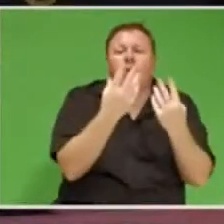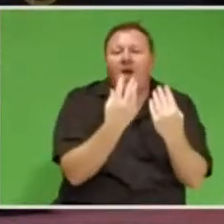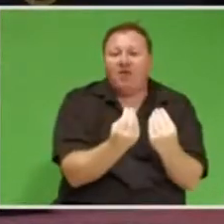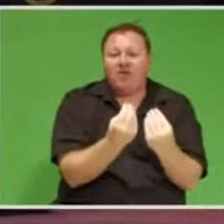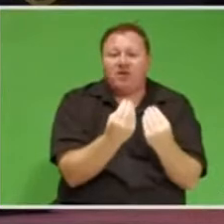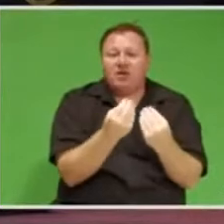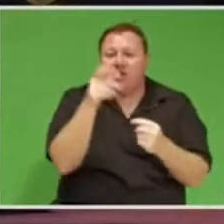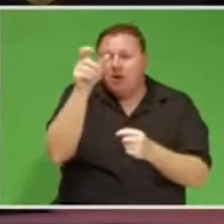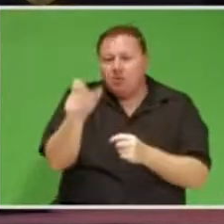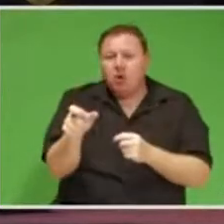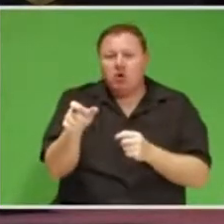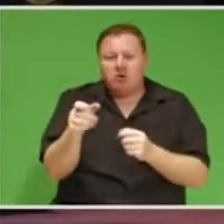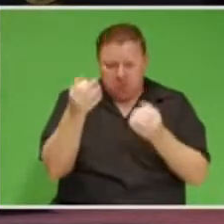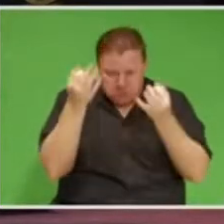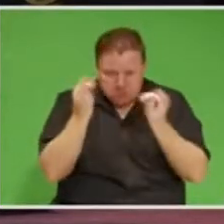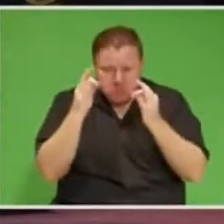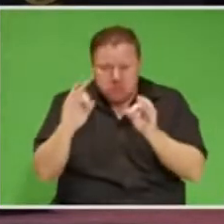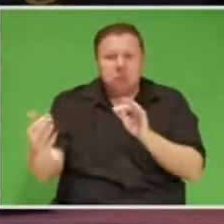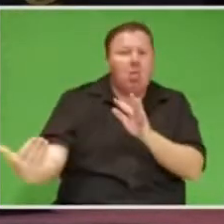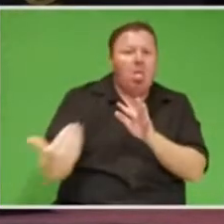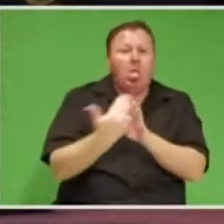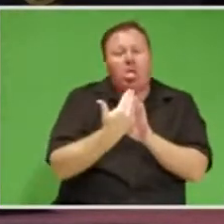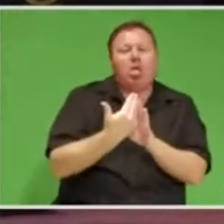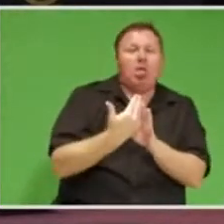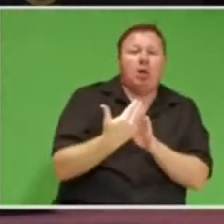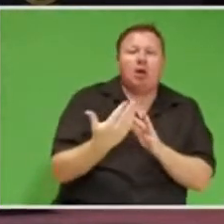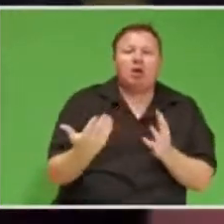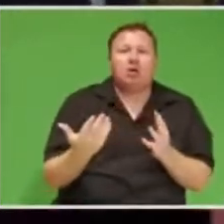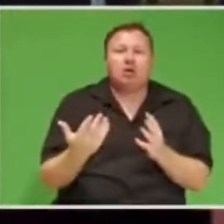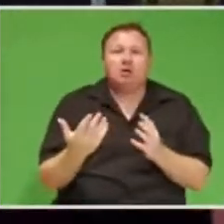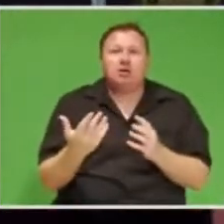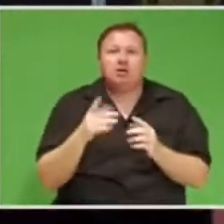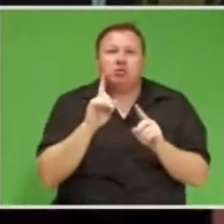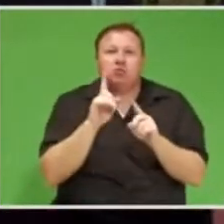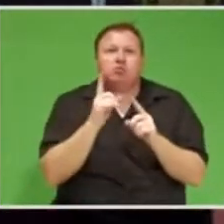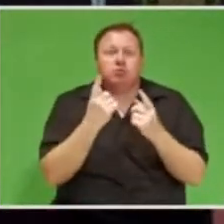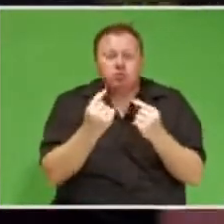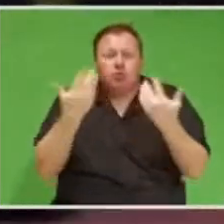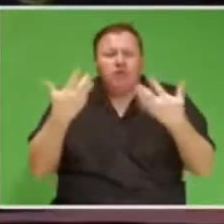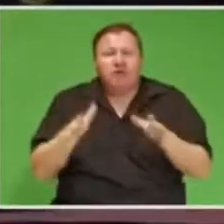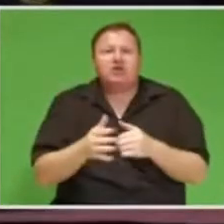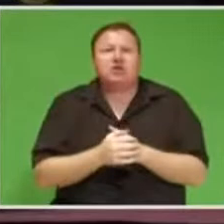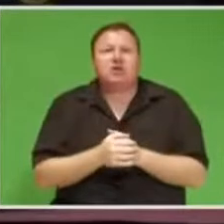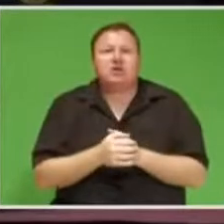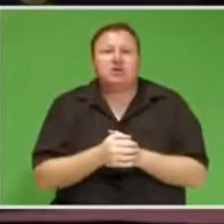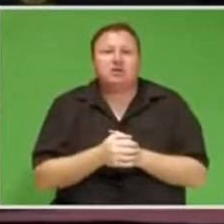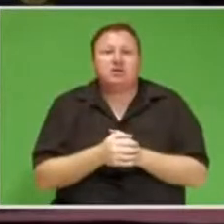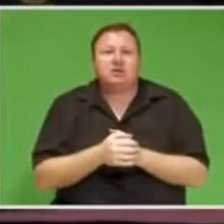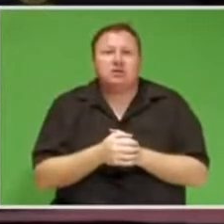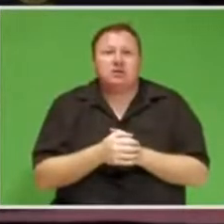is deliberately contravening a provision, and that's exactly what you have just done. I request